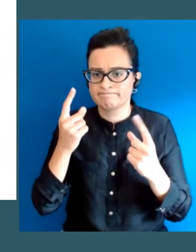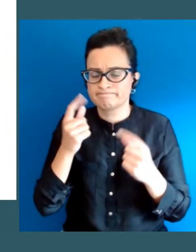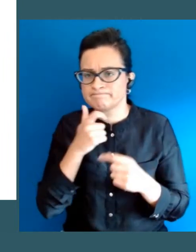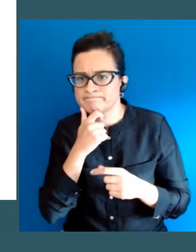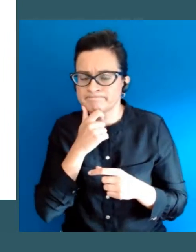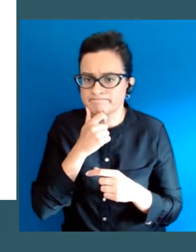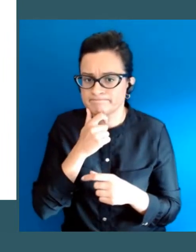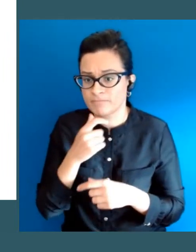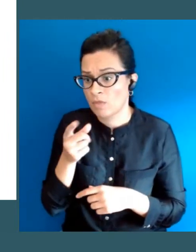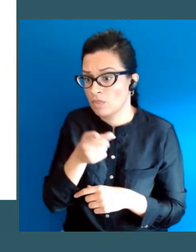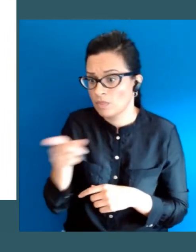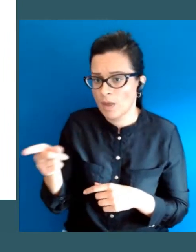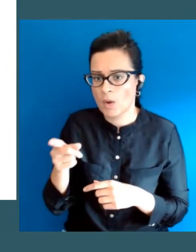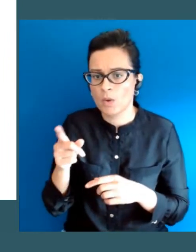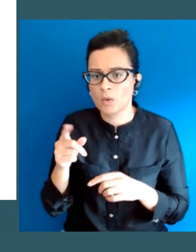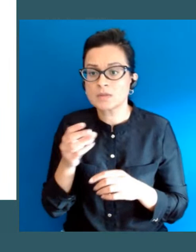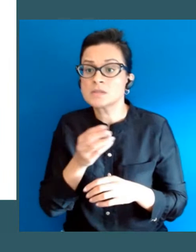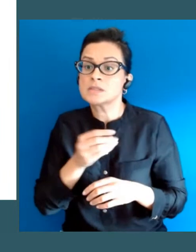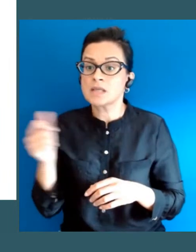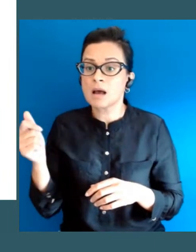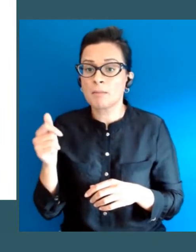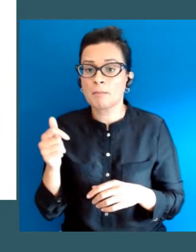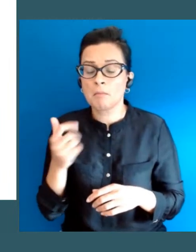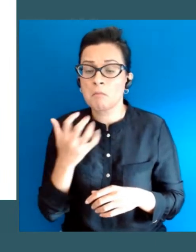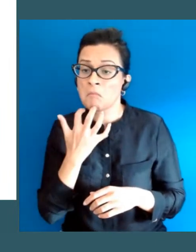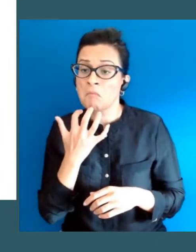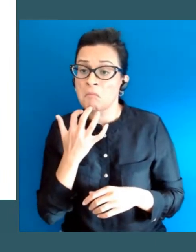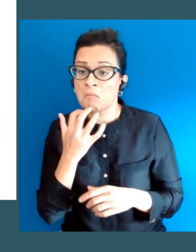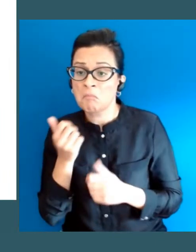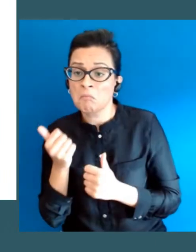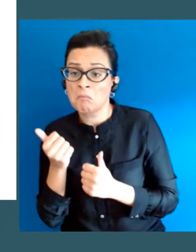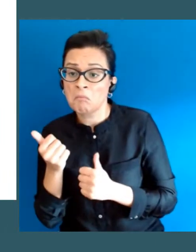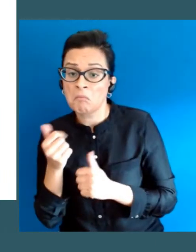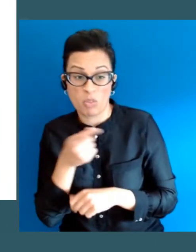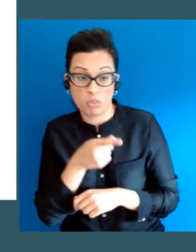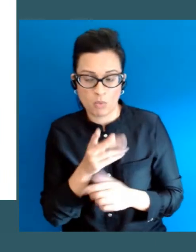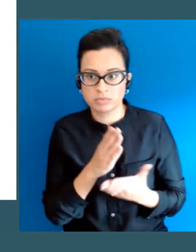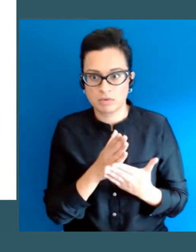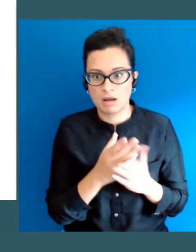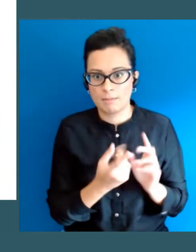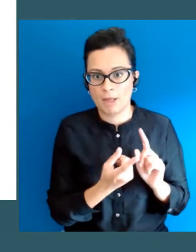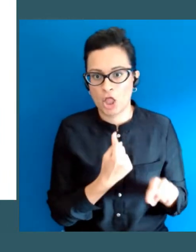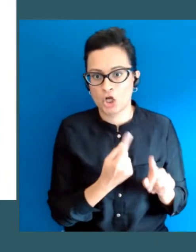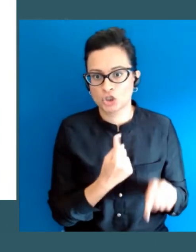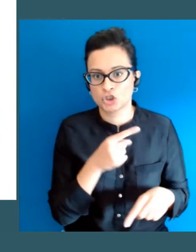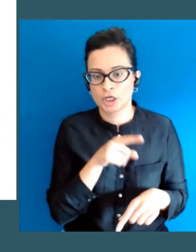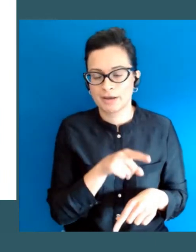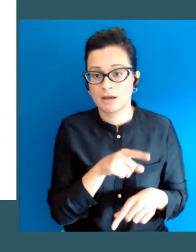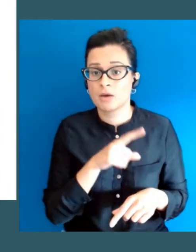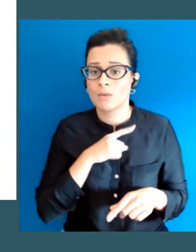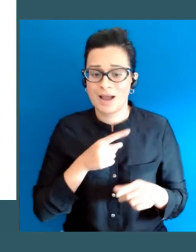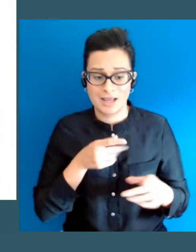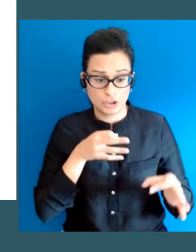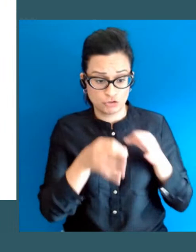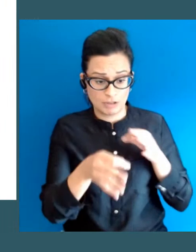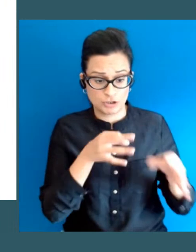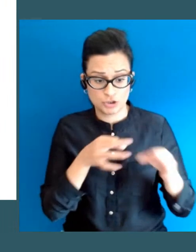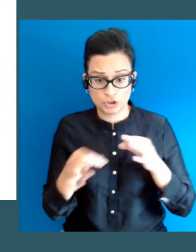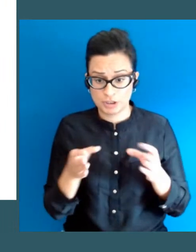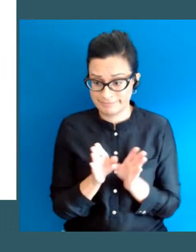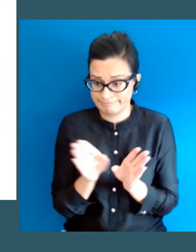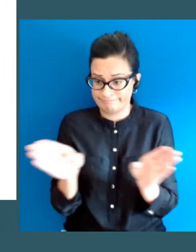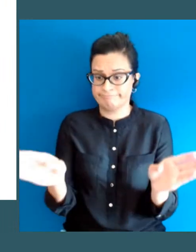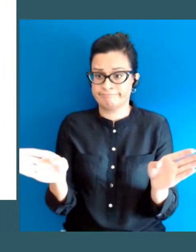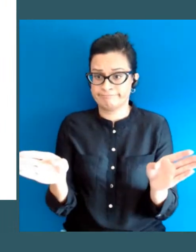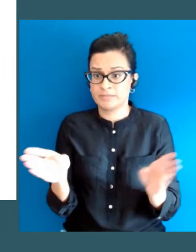merely sensitized to those who are allergic, because the strategy for dealing with the two